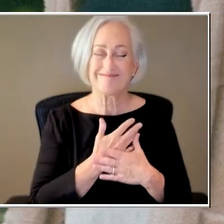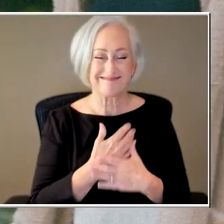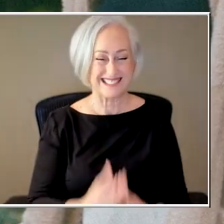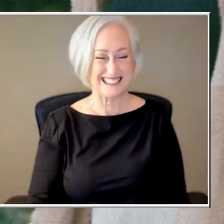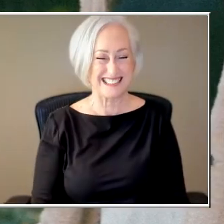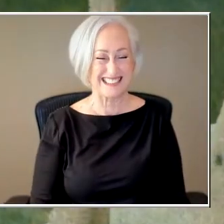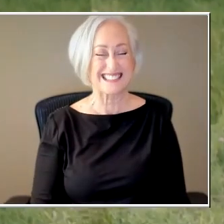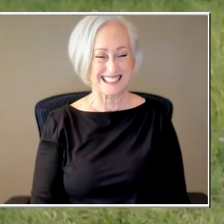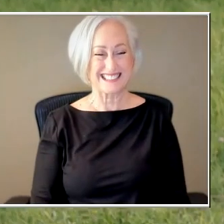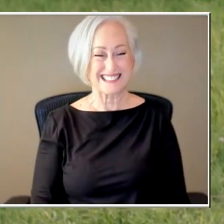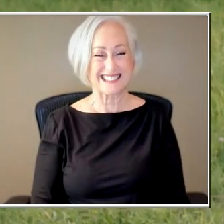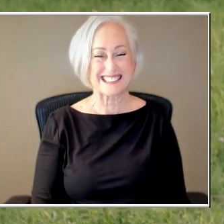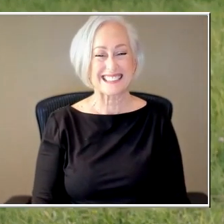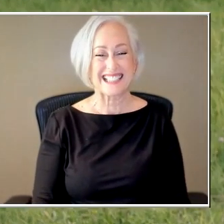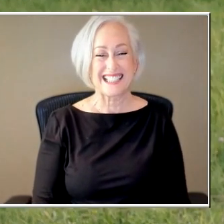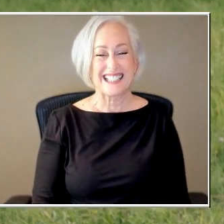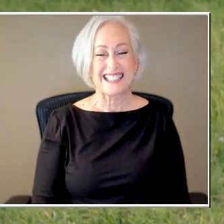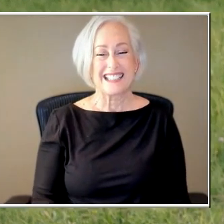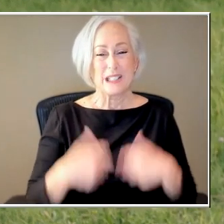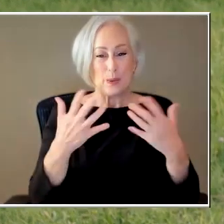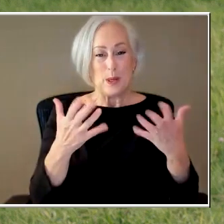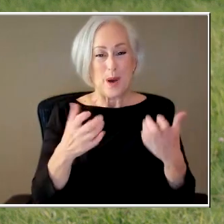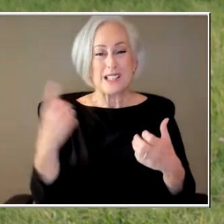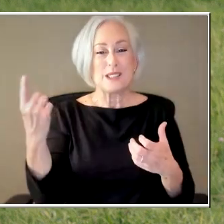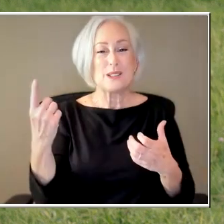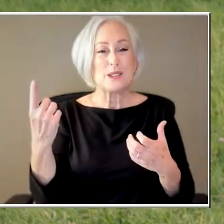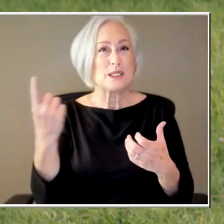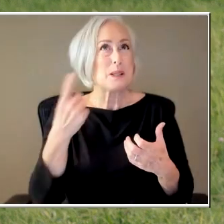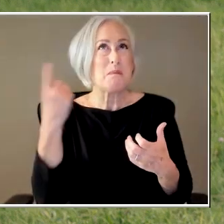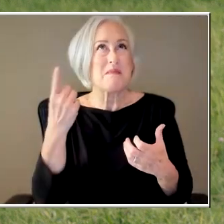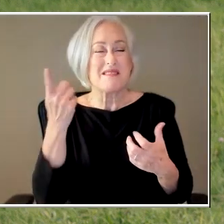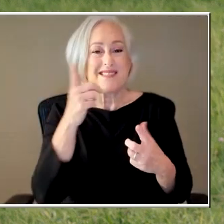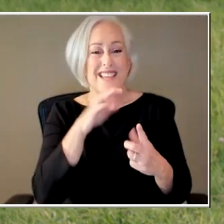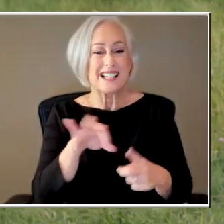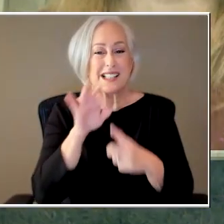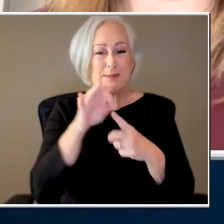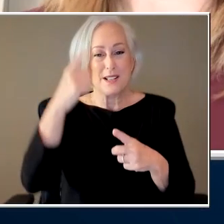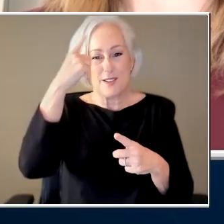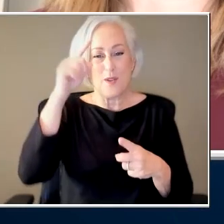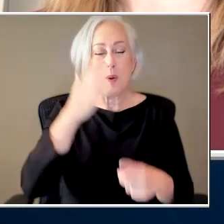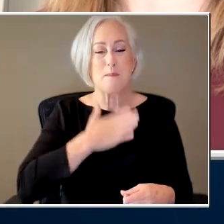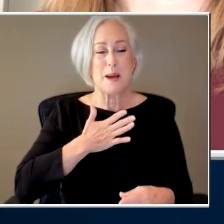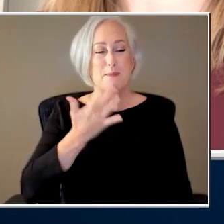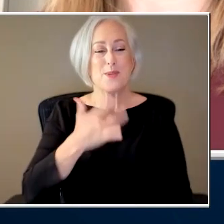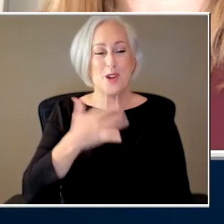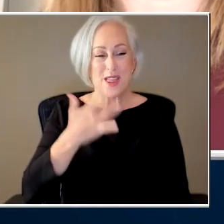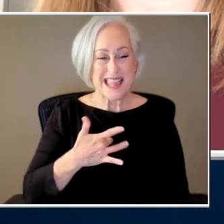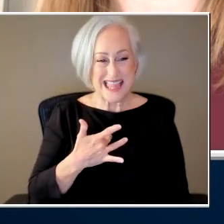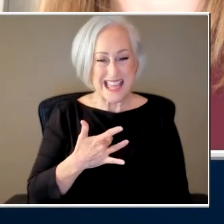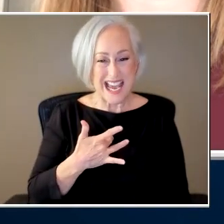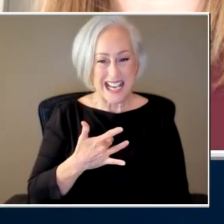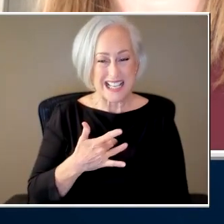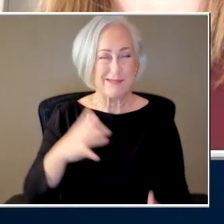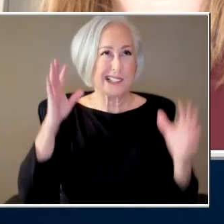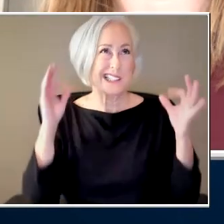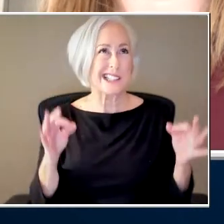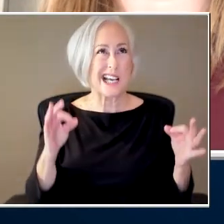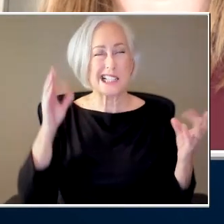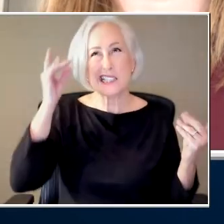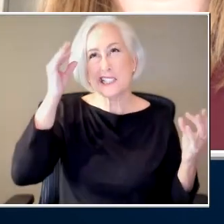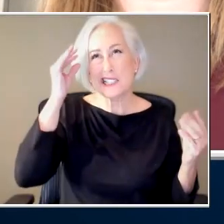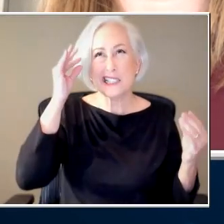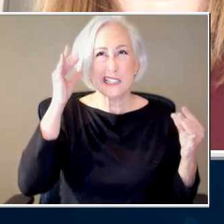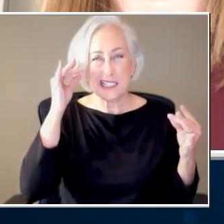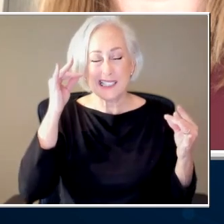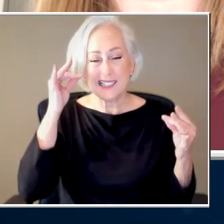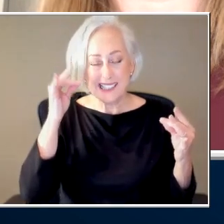Yeah. So we wanted to do something special to my birthday. And then we came up with the idea to just do a